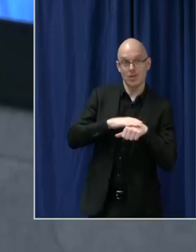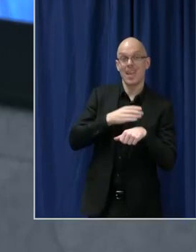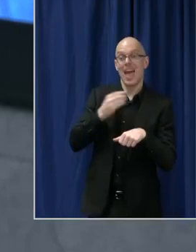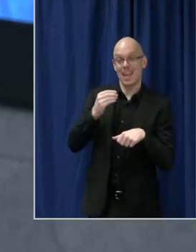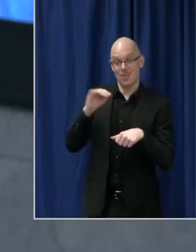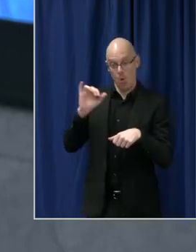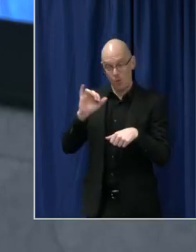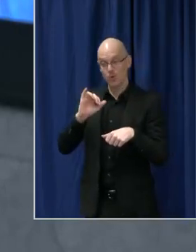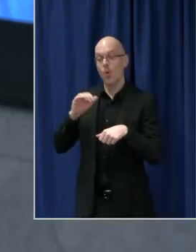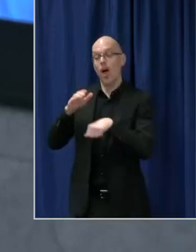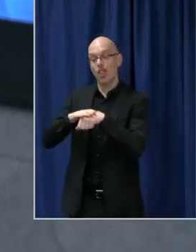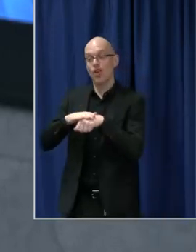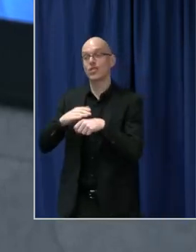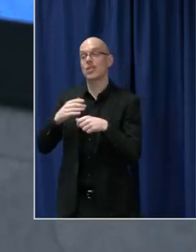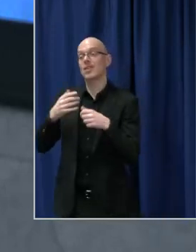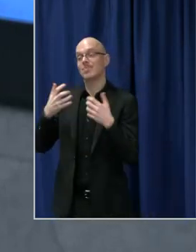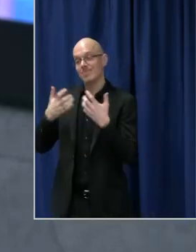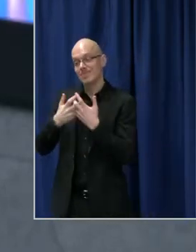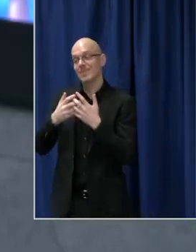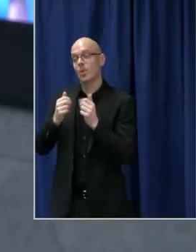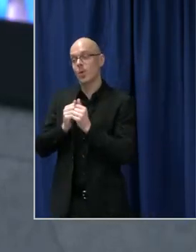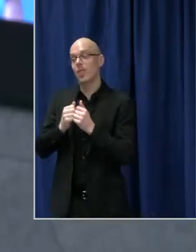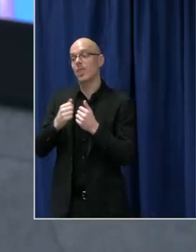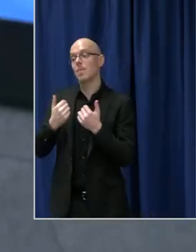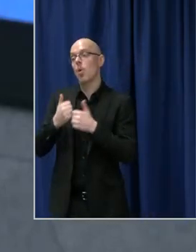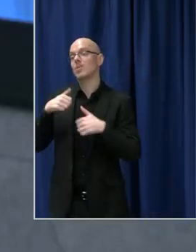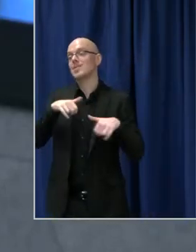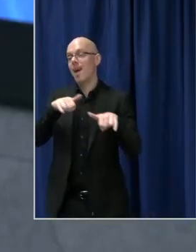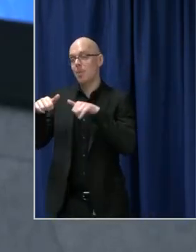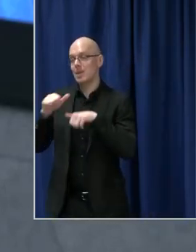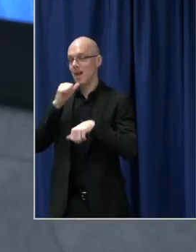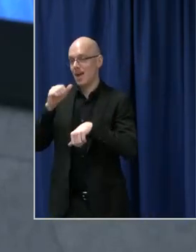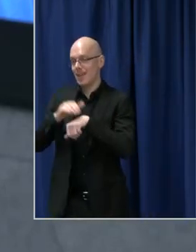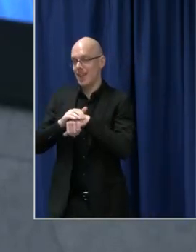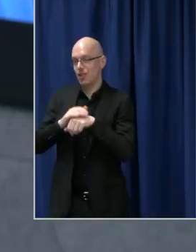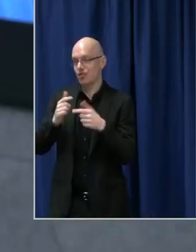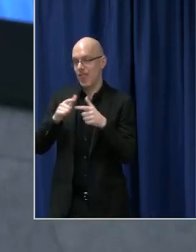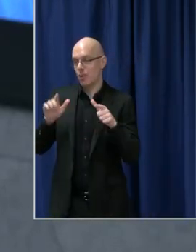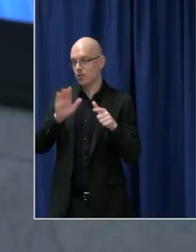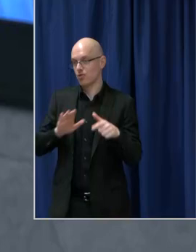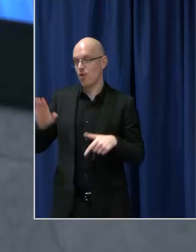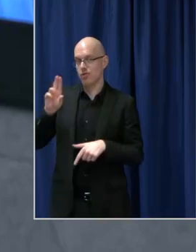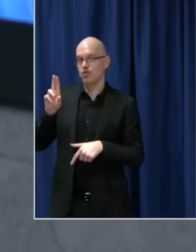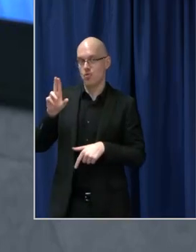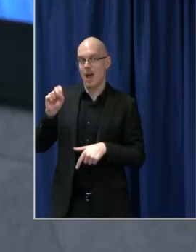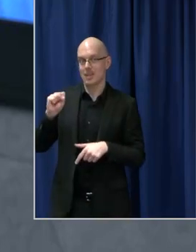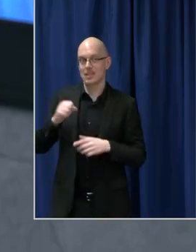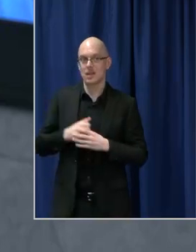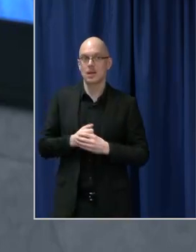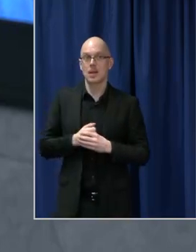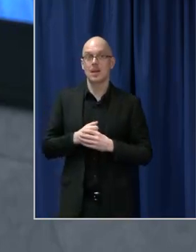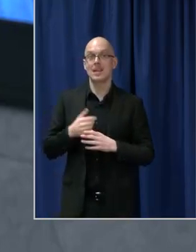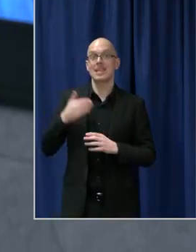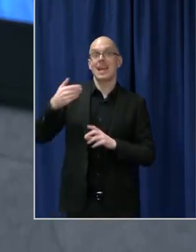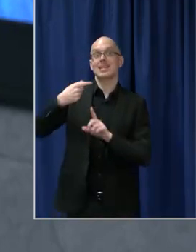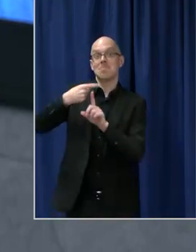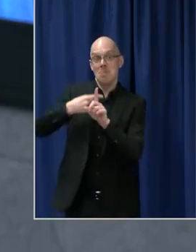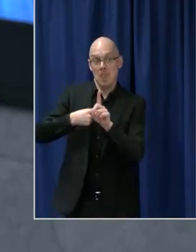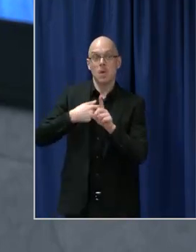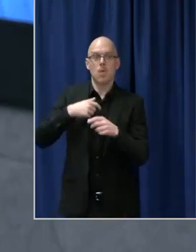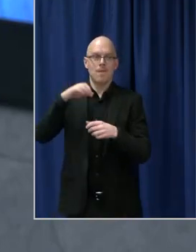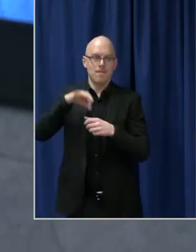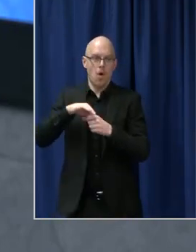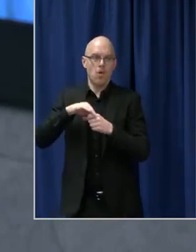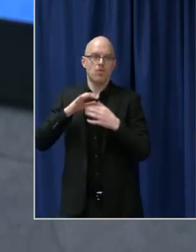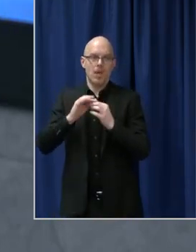country. And next month, we will vote on a proposal seeking comment on how to develop and implement ASL alerts for our television